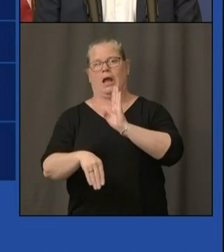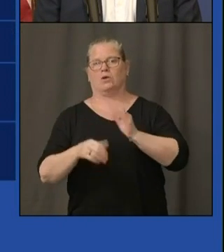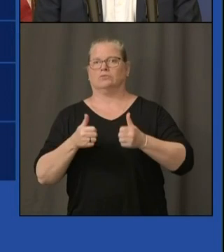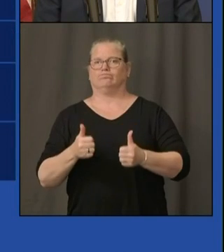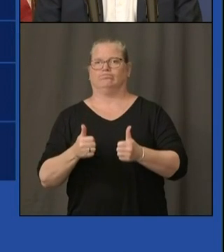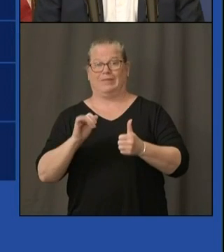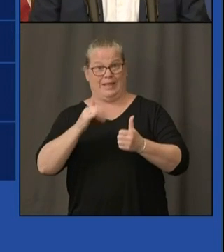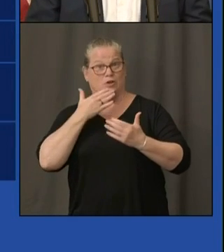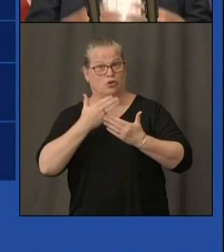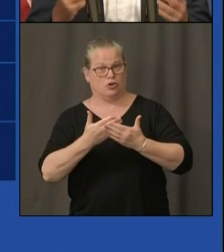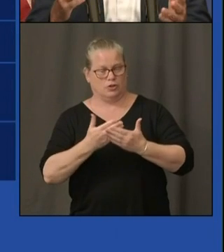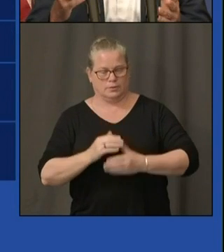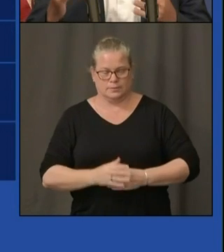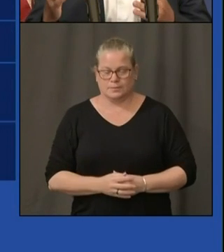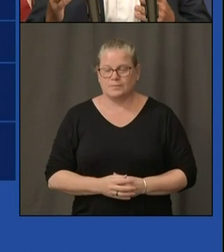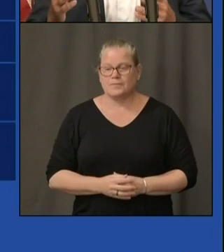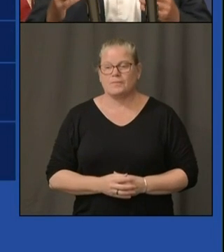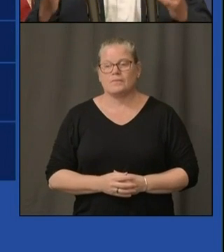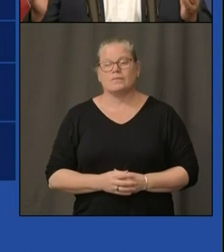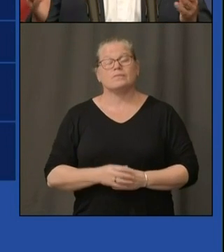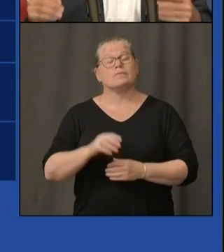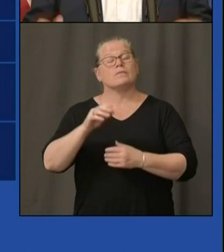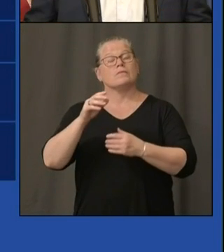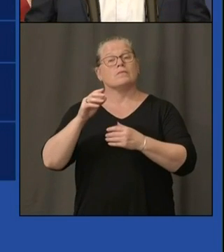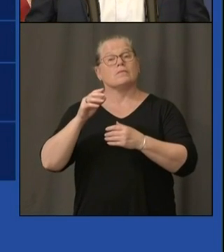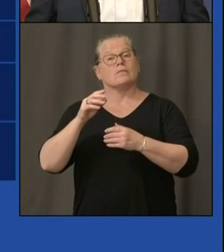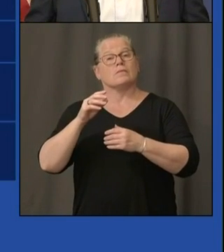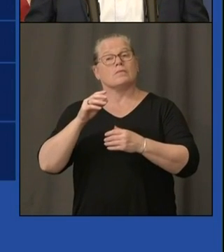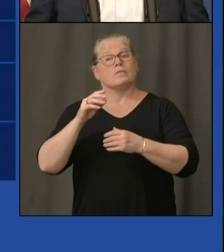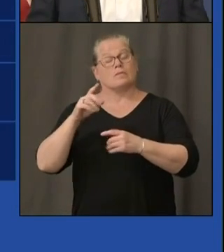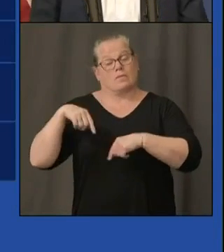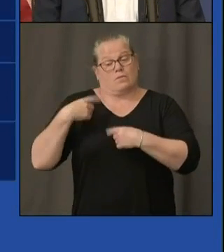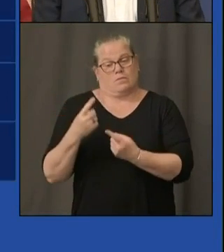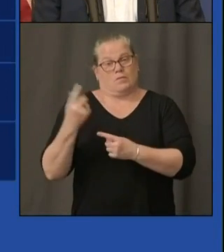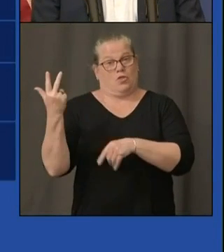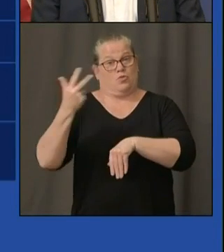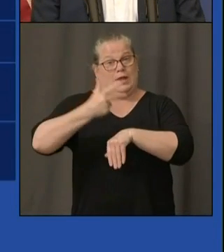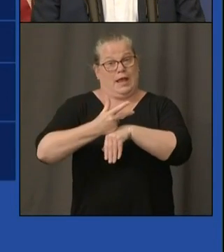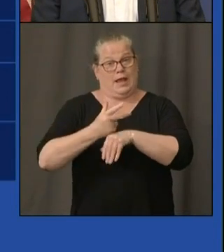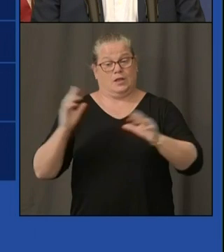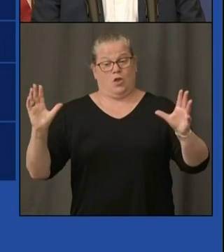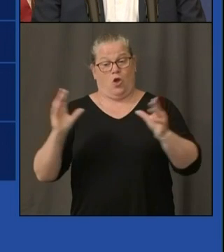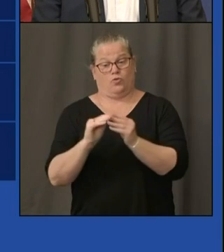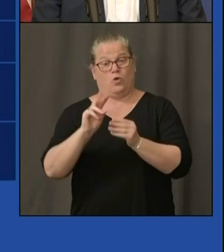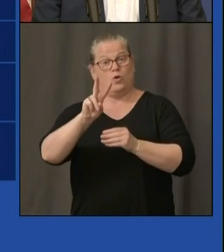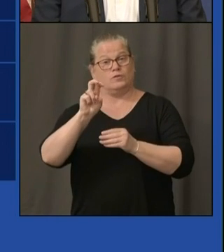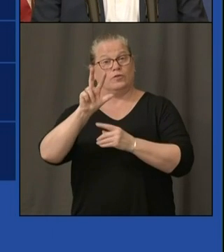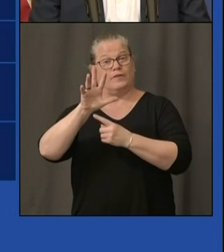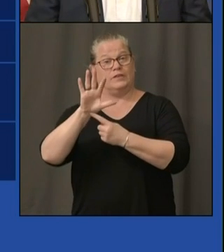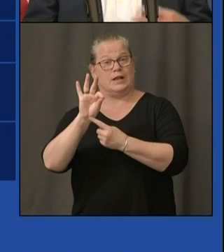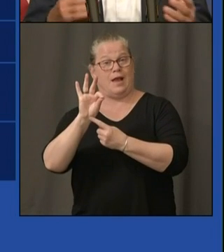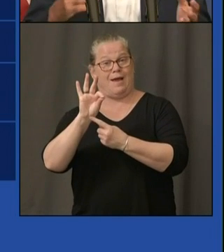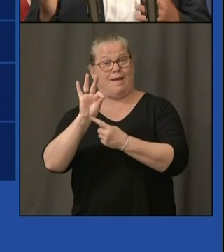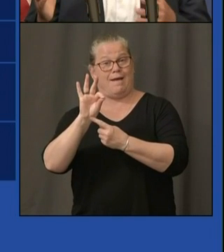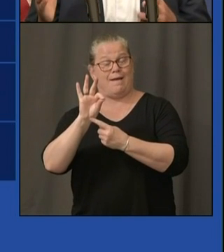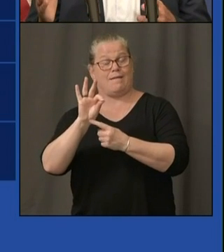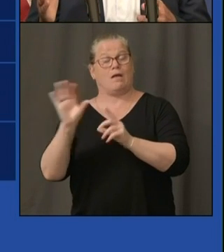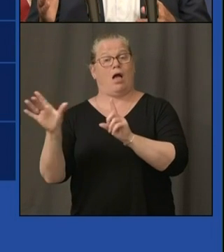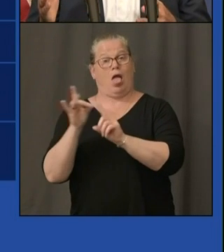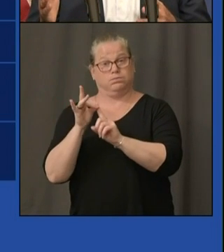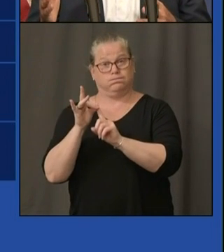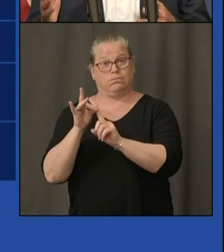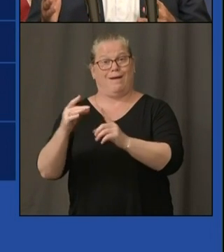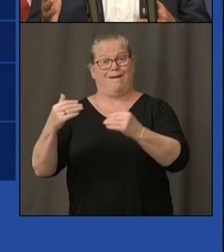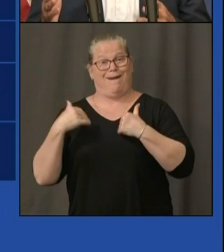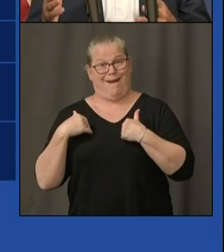more than 24,000 tests. So when Governor Lamont calls out other states, this is what he's pointing to. Arizona had 10 times